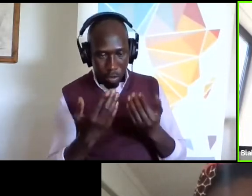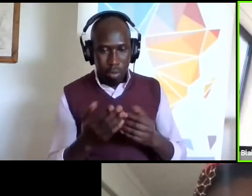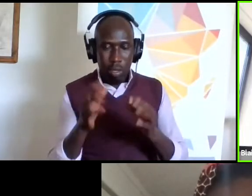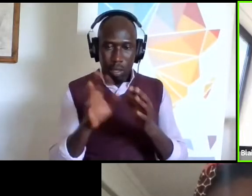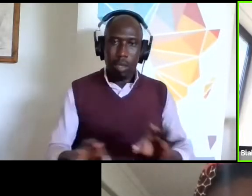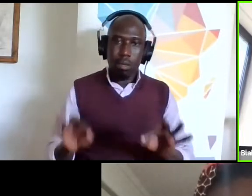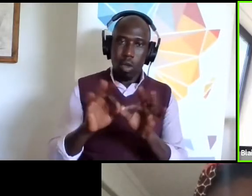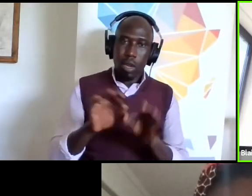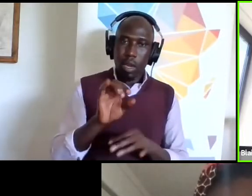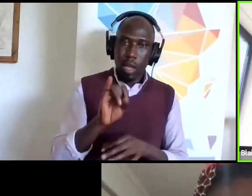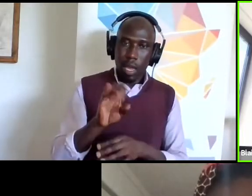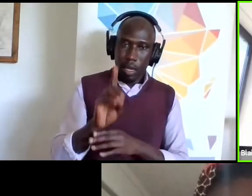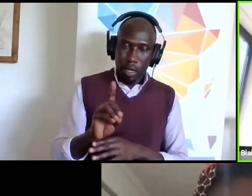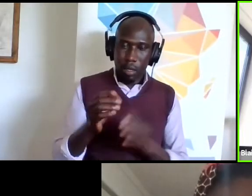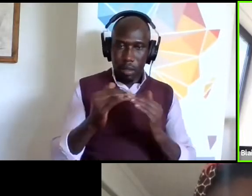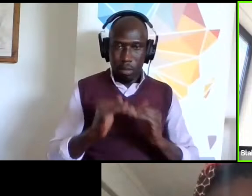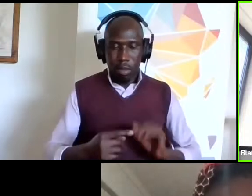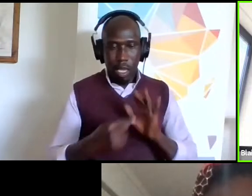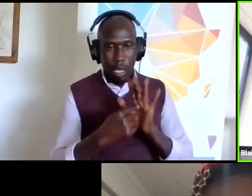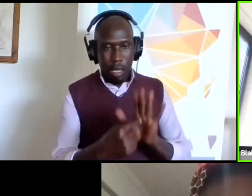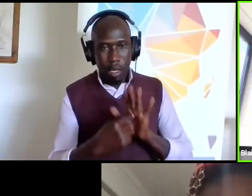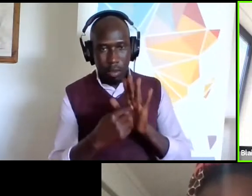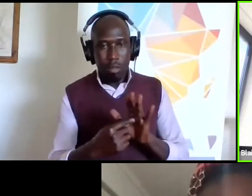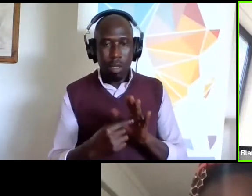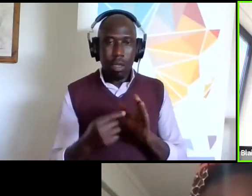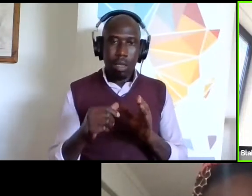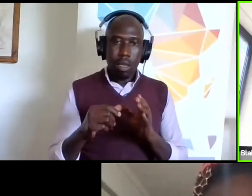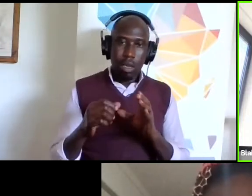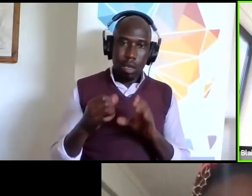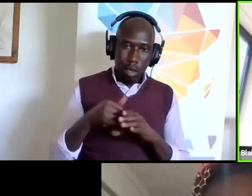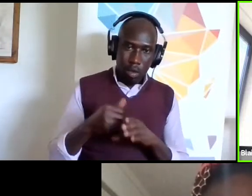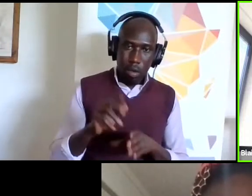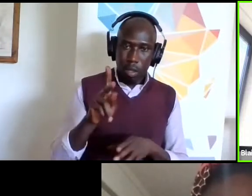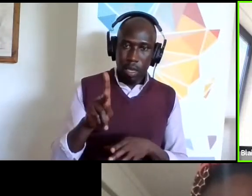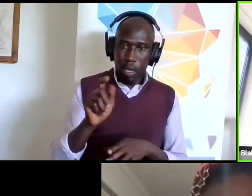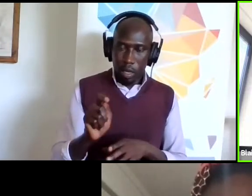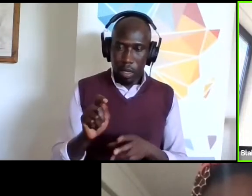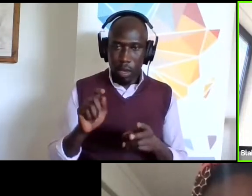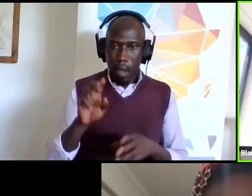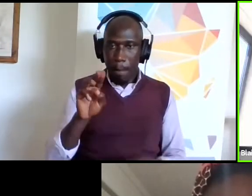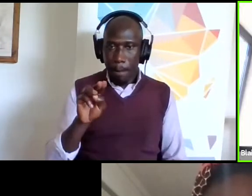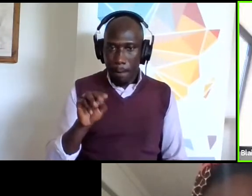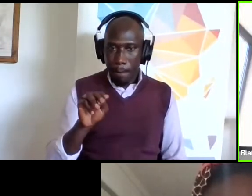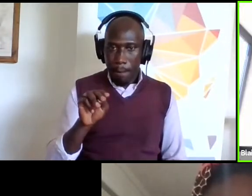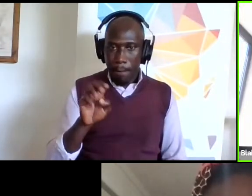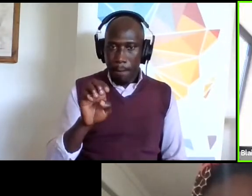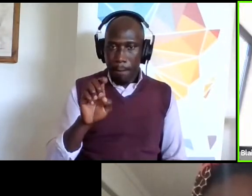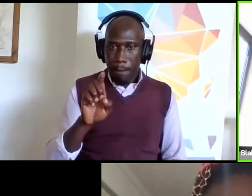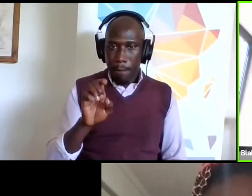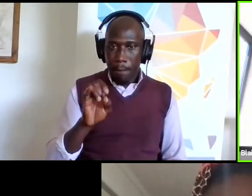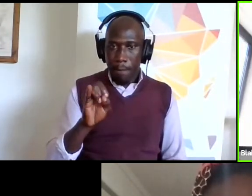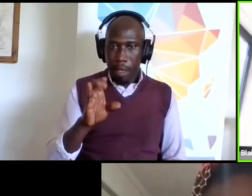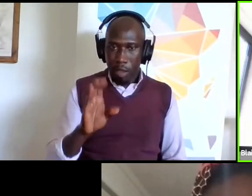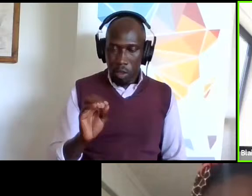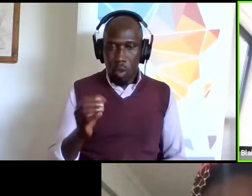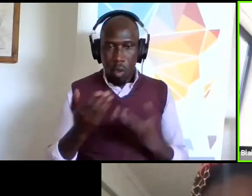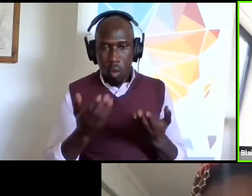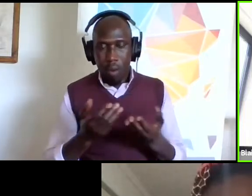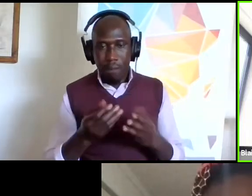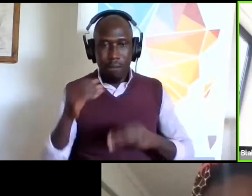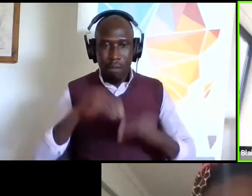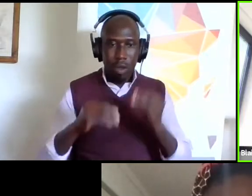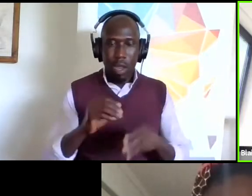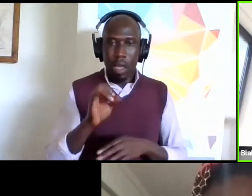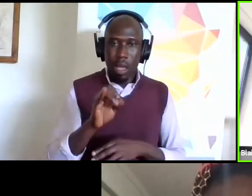ID. Examples include Bangladesh, Haiti, and Mexico, where the voter ID